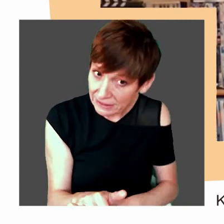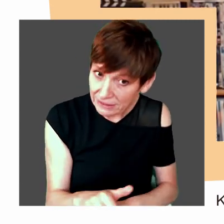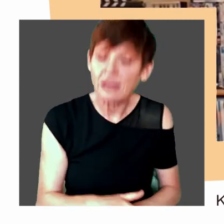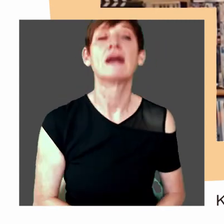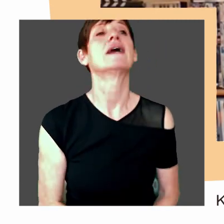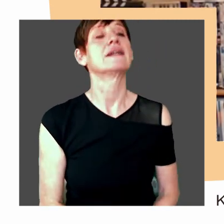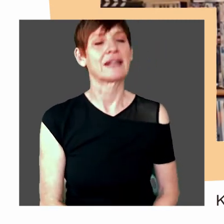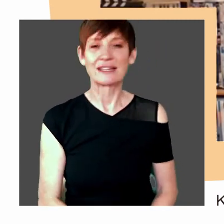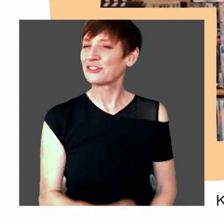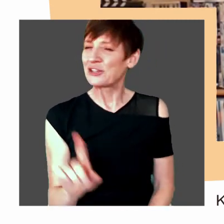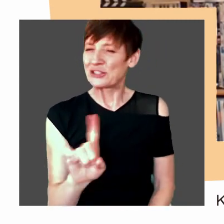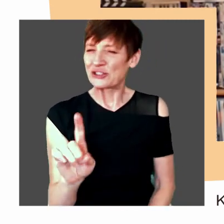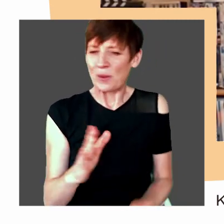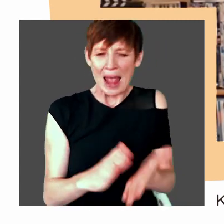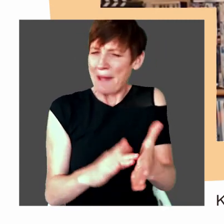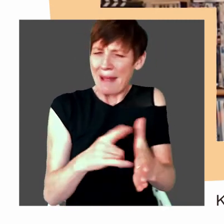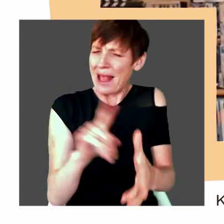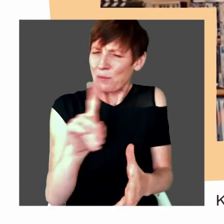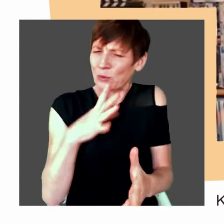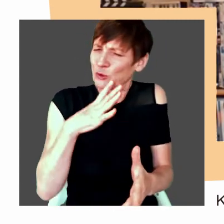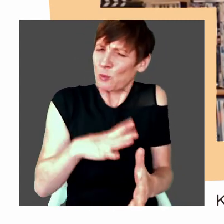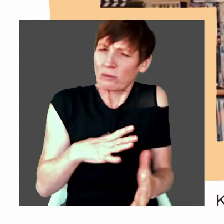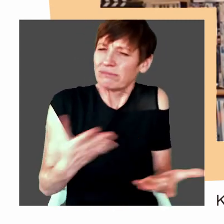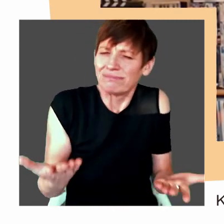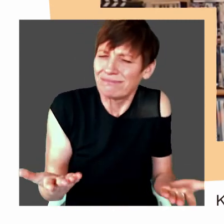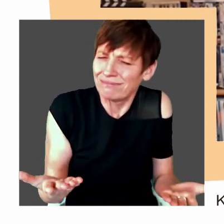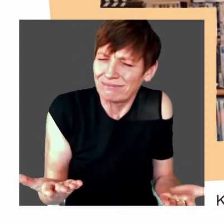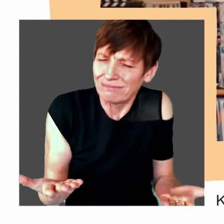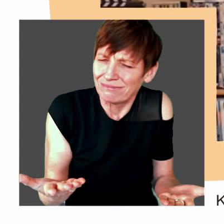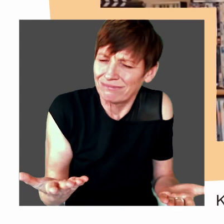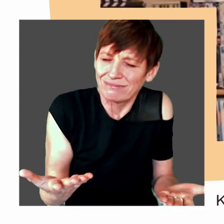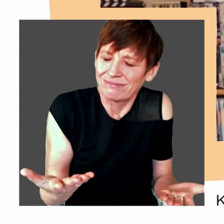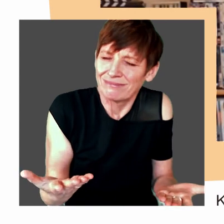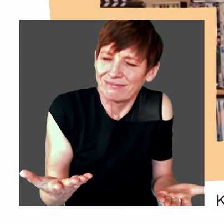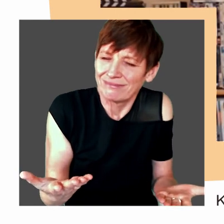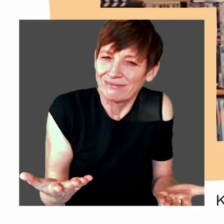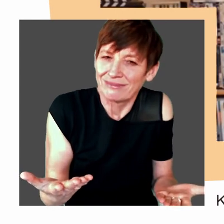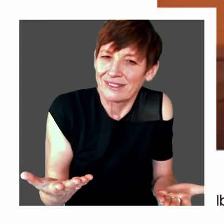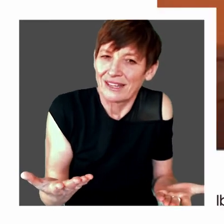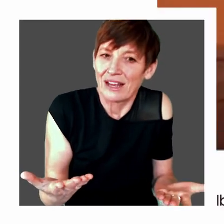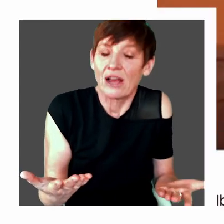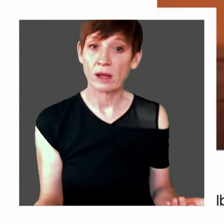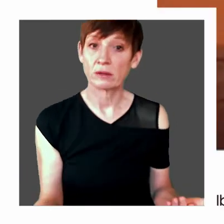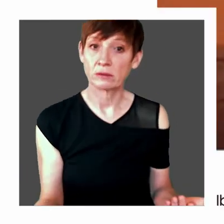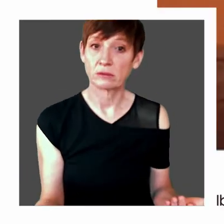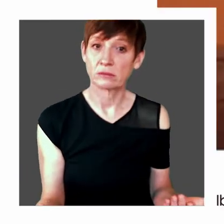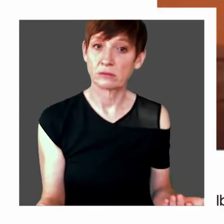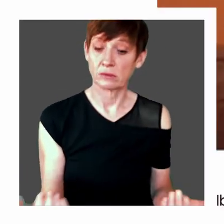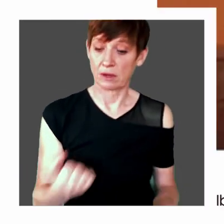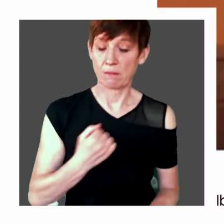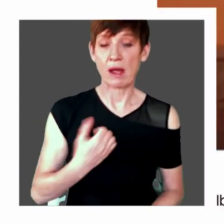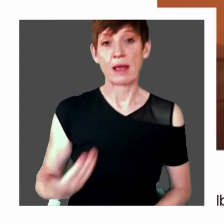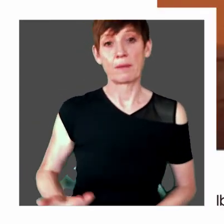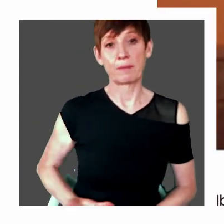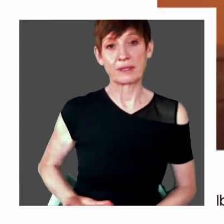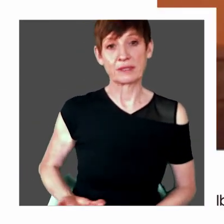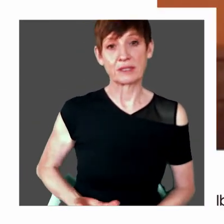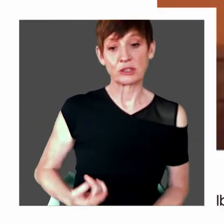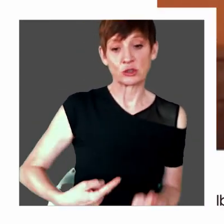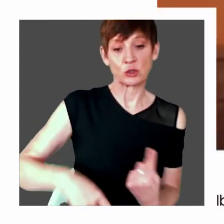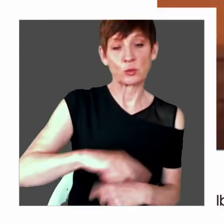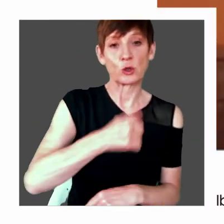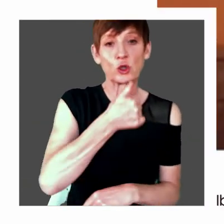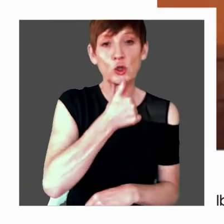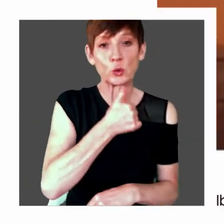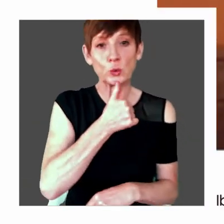you hoping to get out of the MA? Well, because in my business, what it is we're using design and